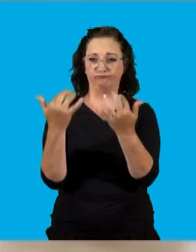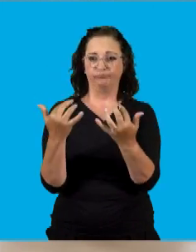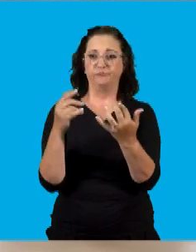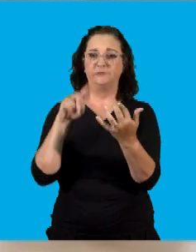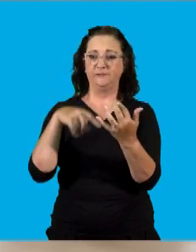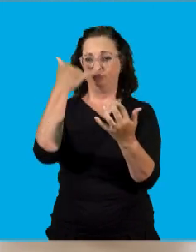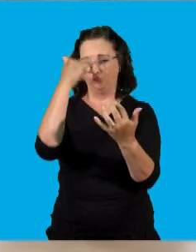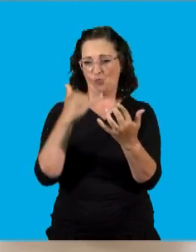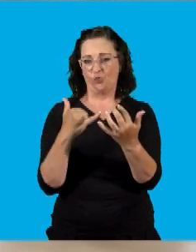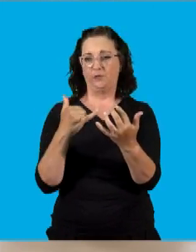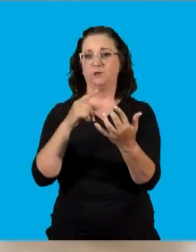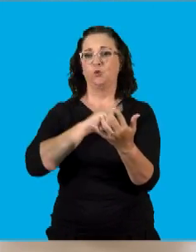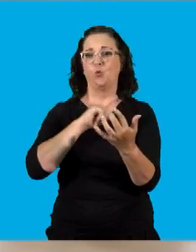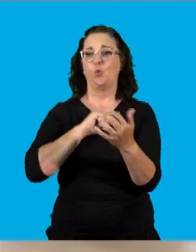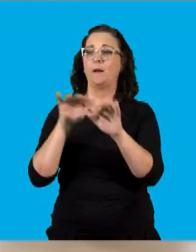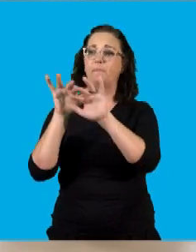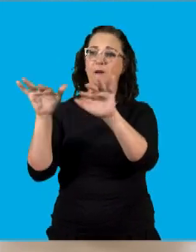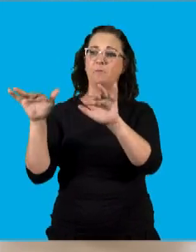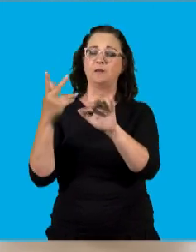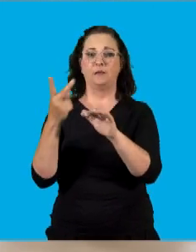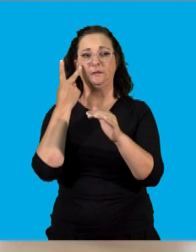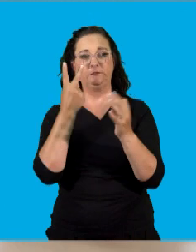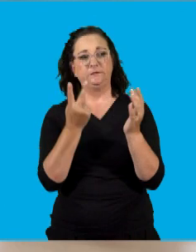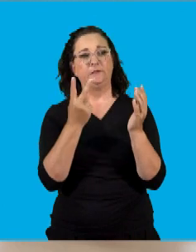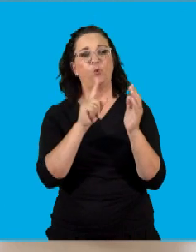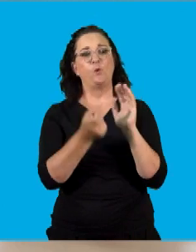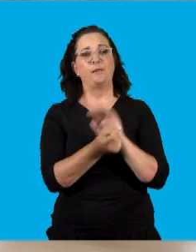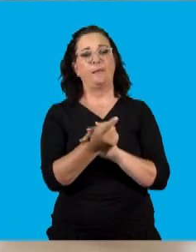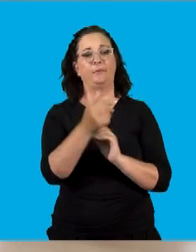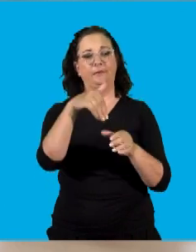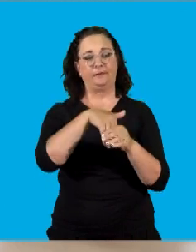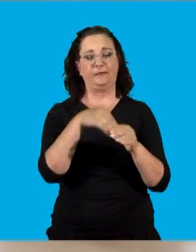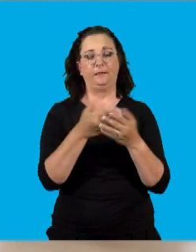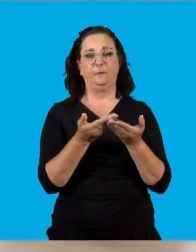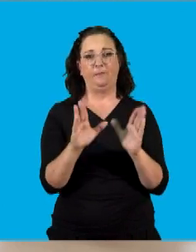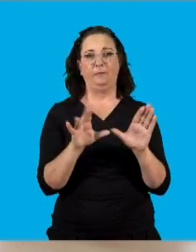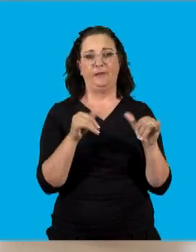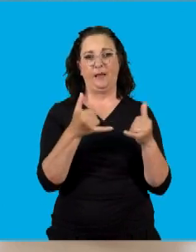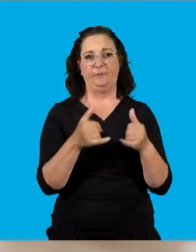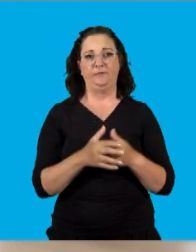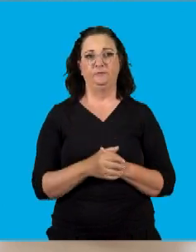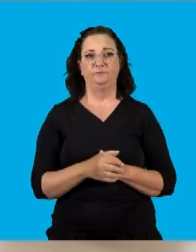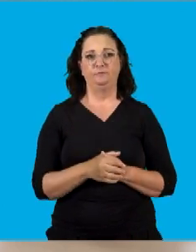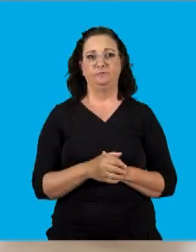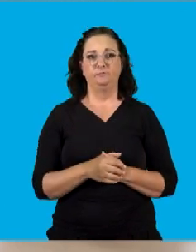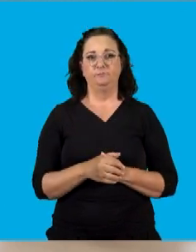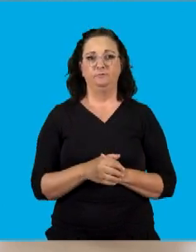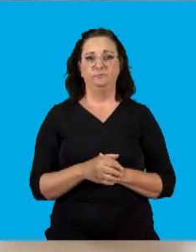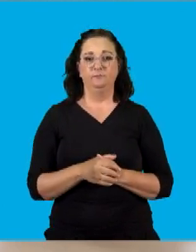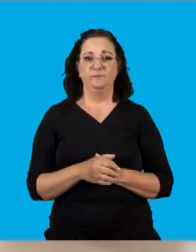statements, they have to be published so that the public can see what's happening in that particular public company.